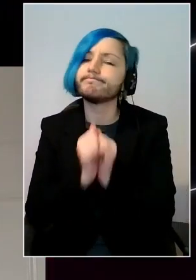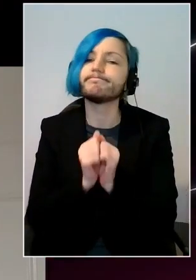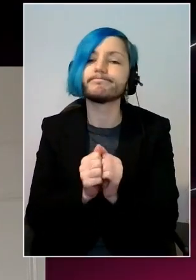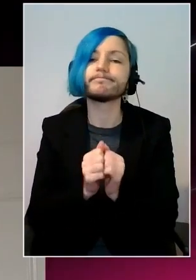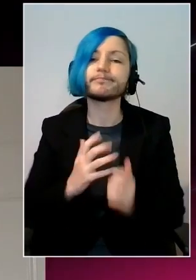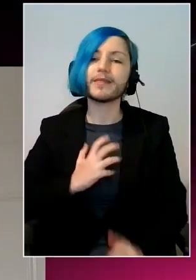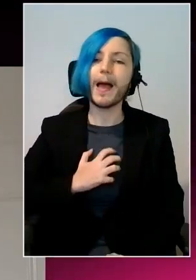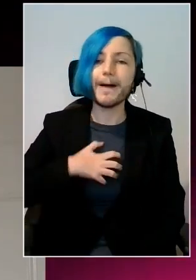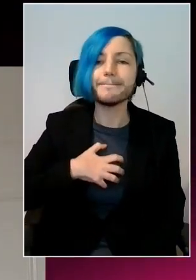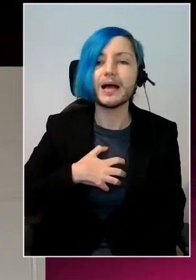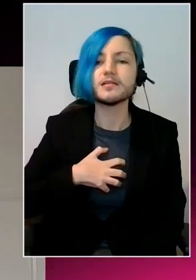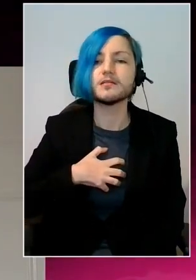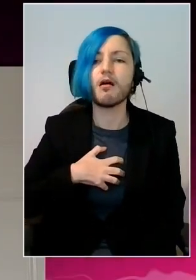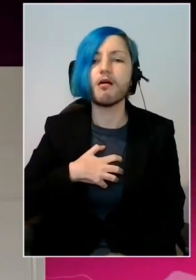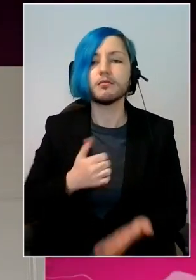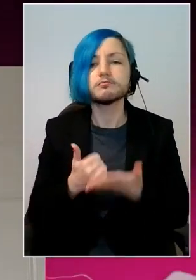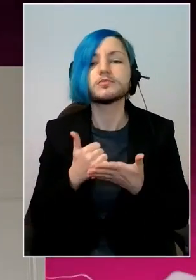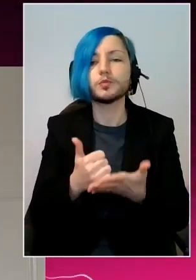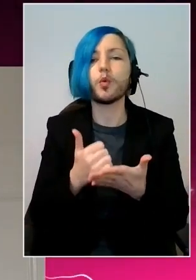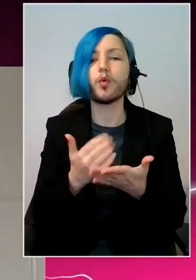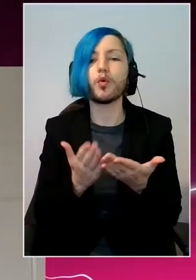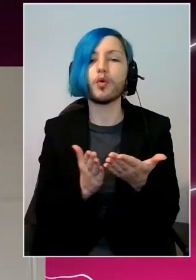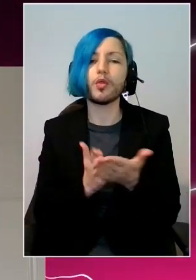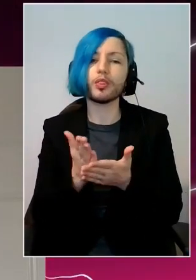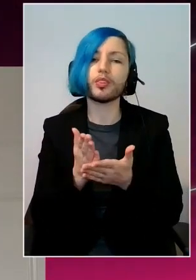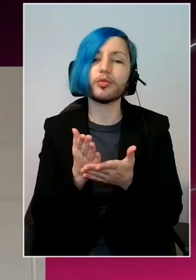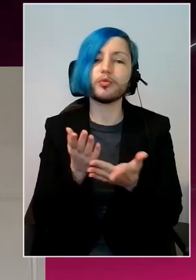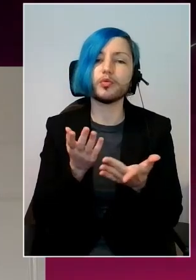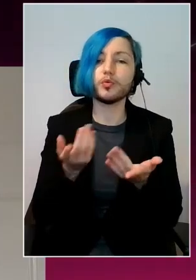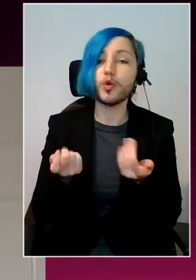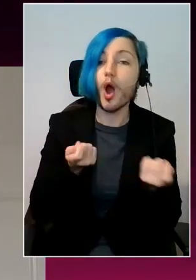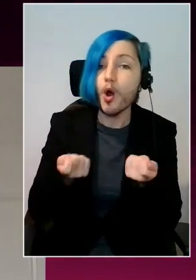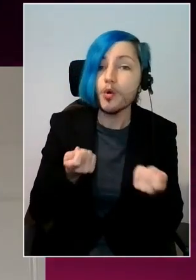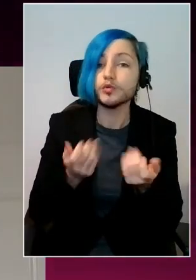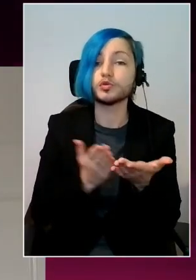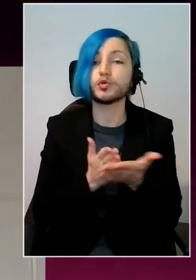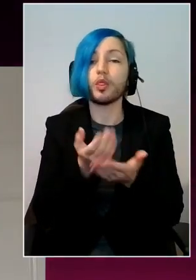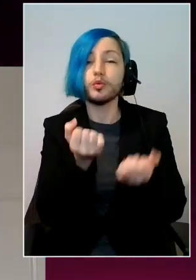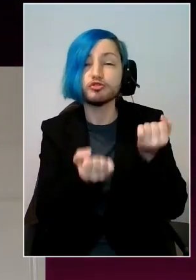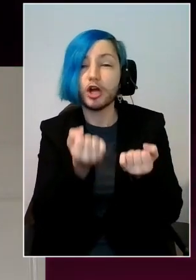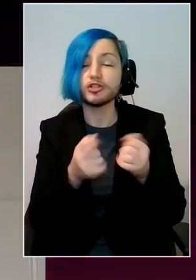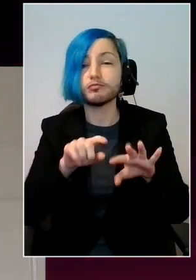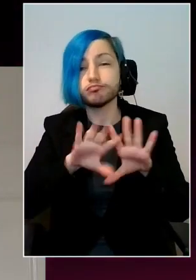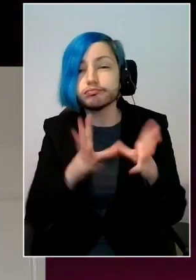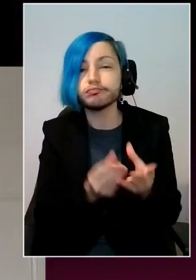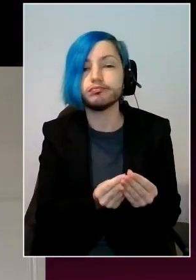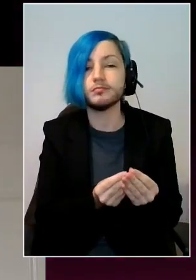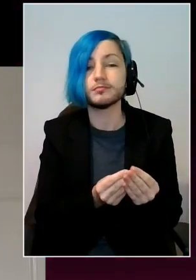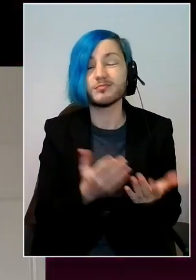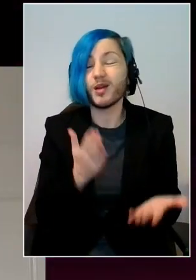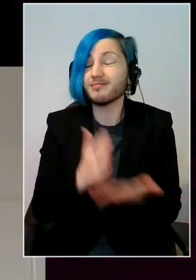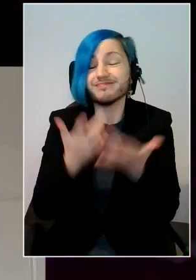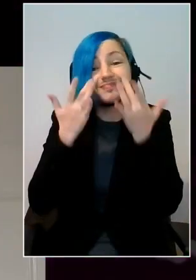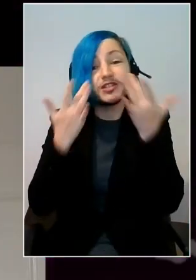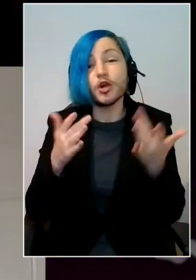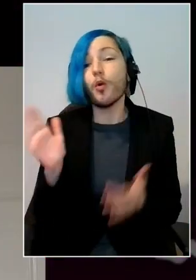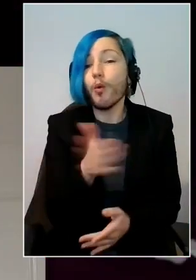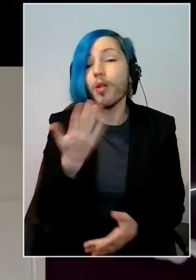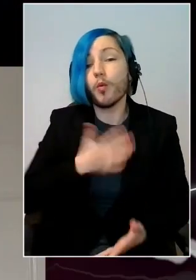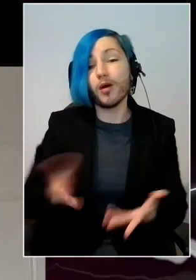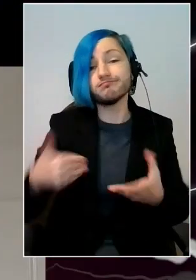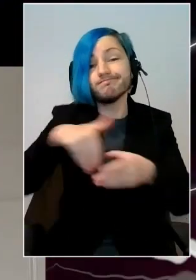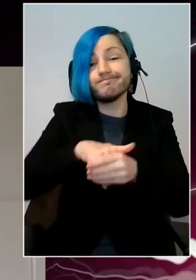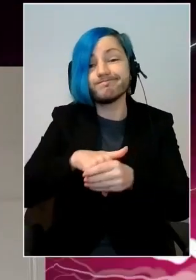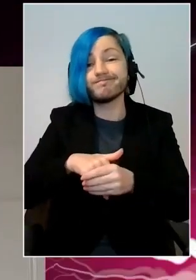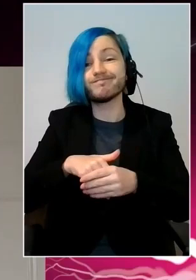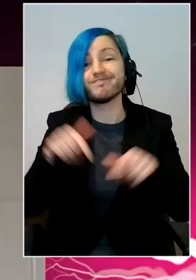these events. Just illustrates for me how much everyone wants to be involved in these prestigious awards. We